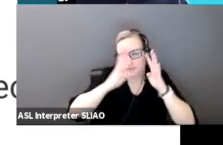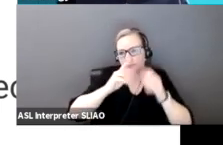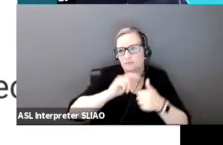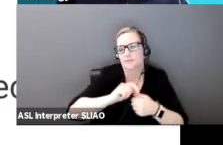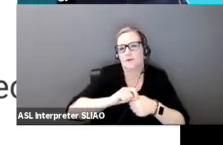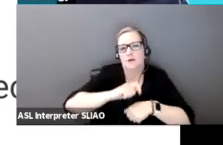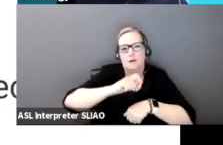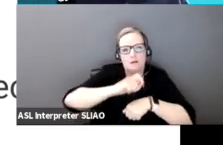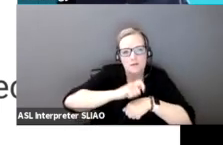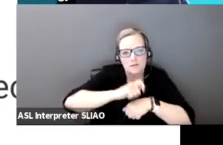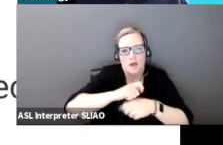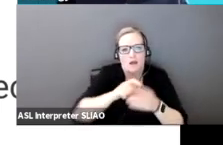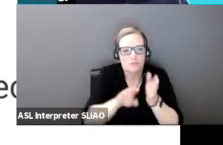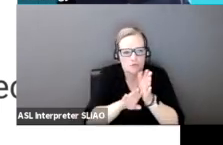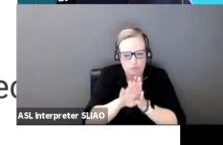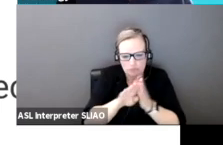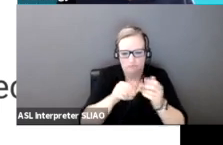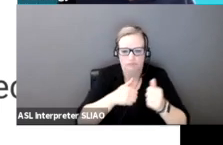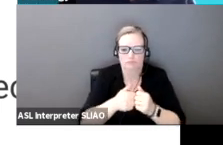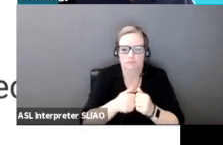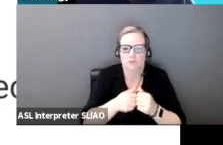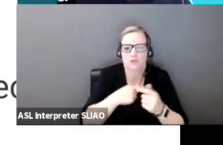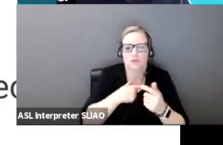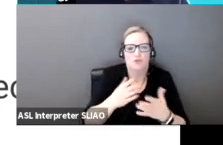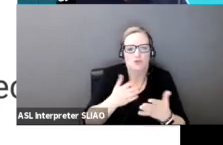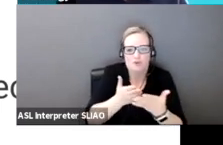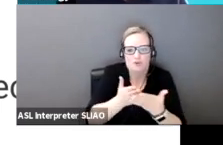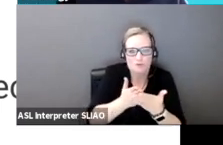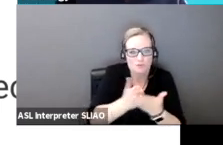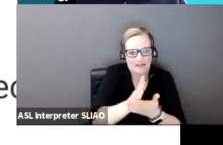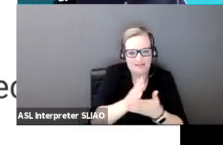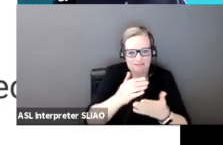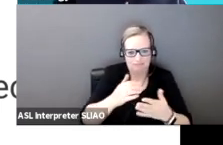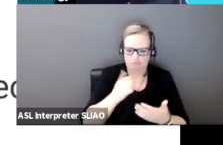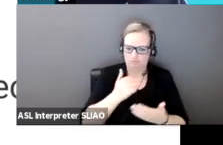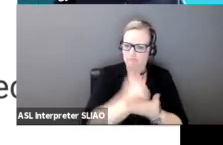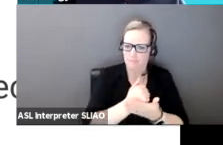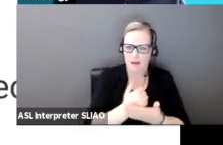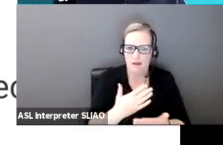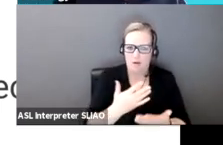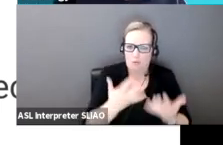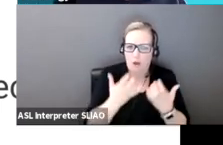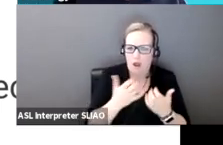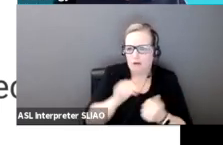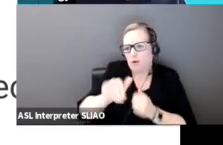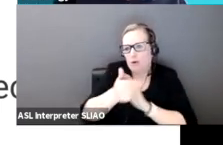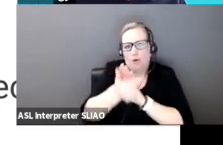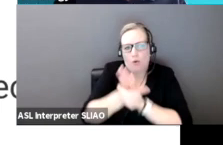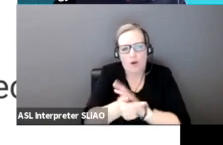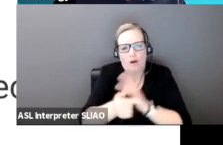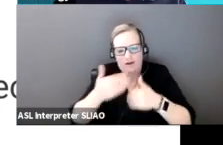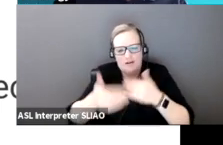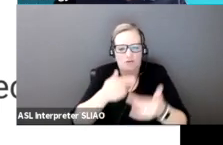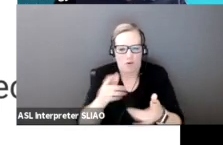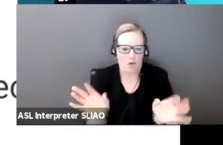did it cost to acquire the patent rights to it? The second way that people will often